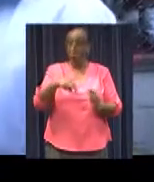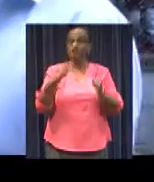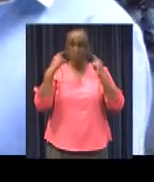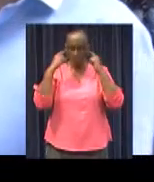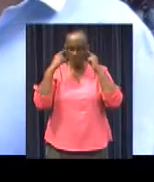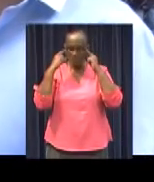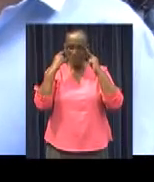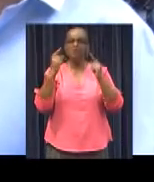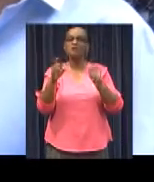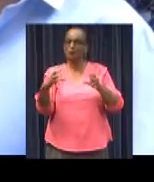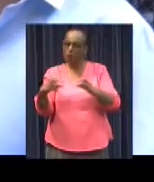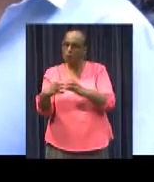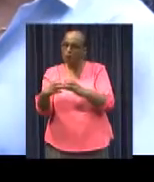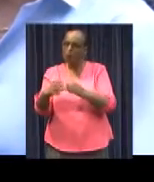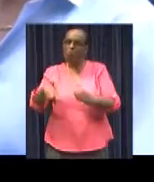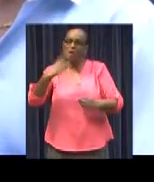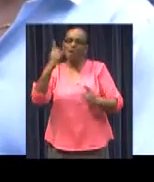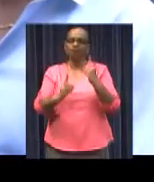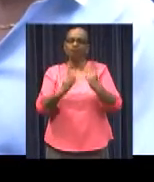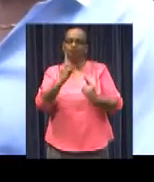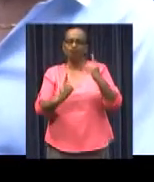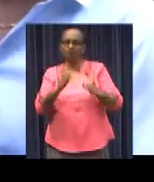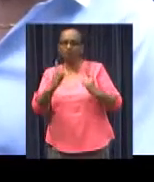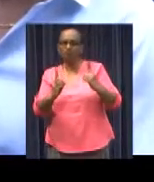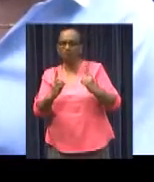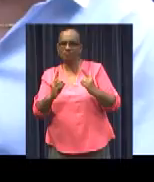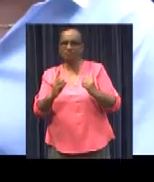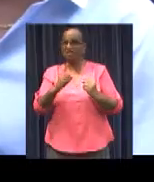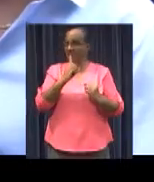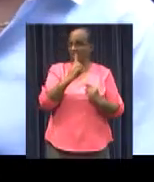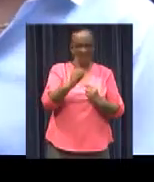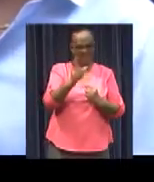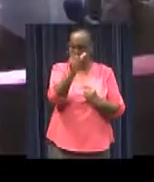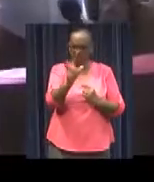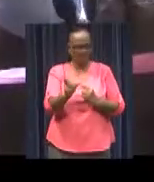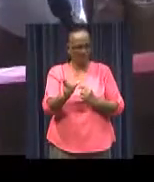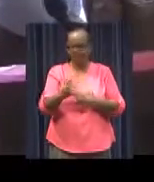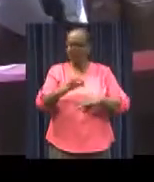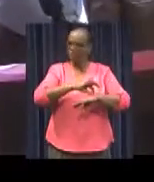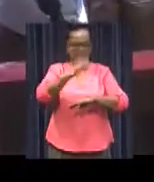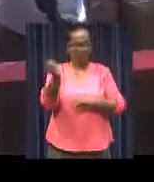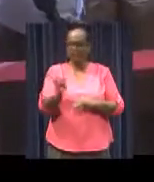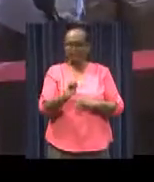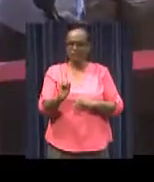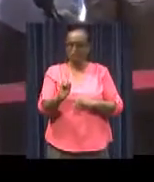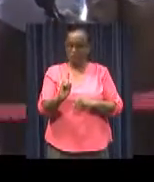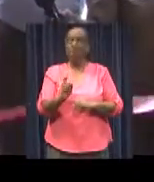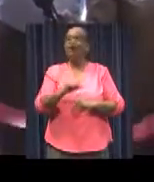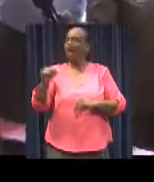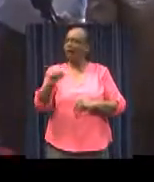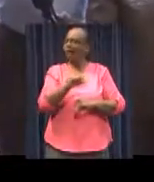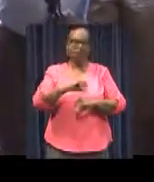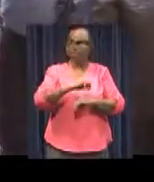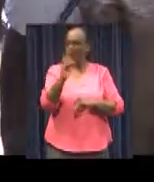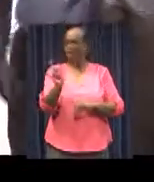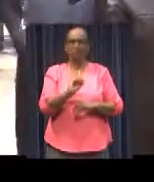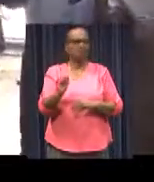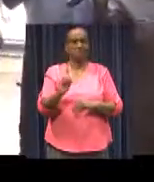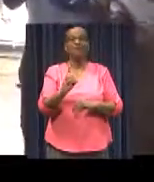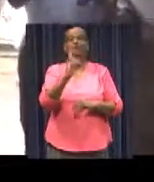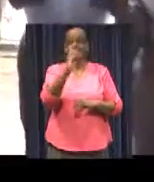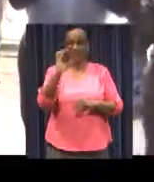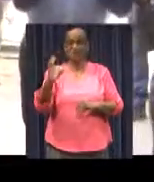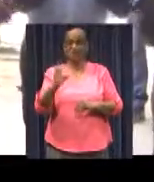arrival of the Chinese branch means more competition. For one, this is a healthy business, but